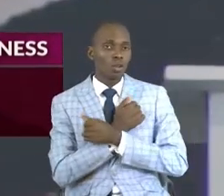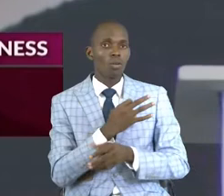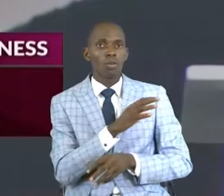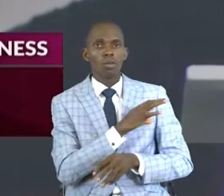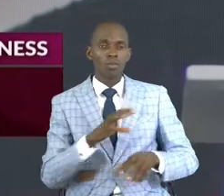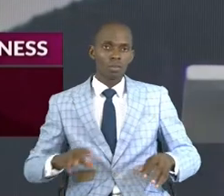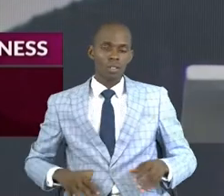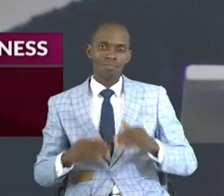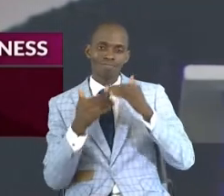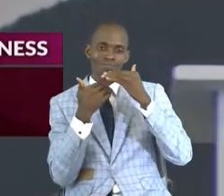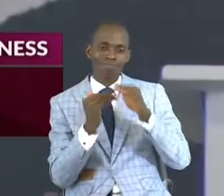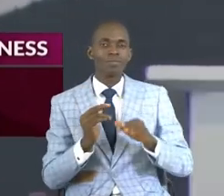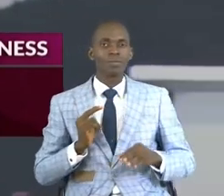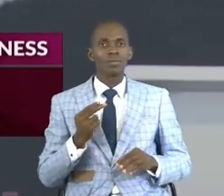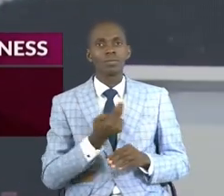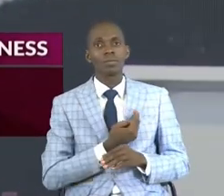constraineth us.